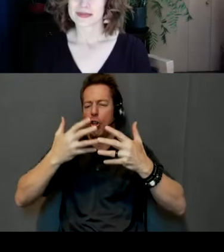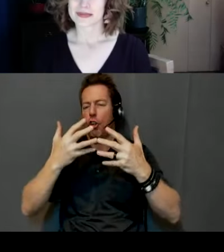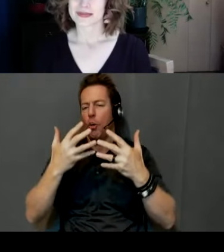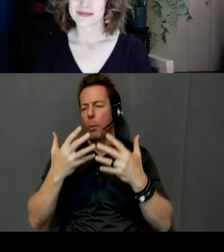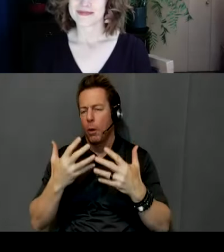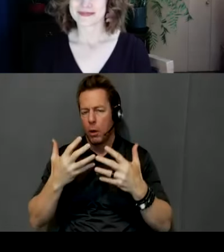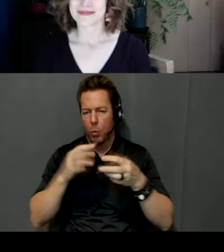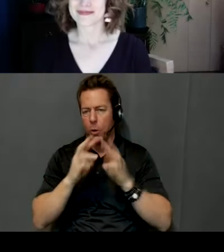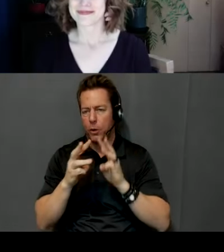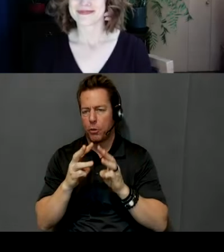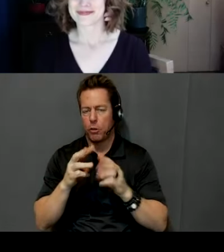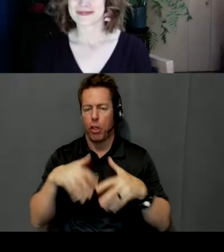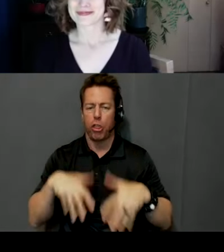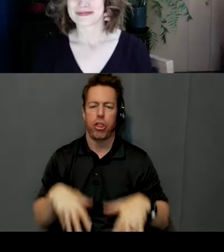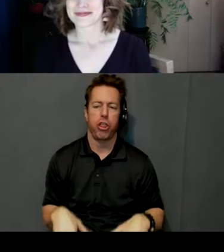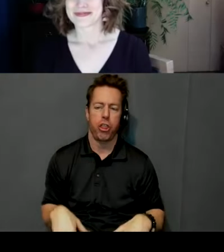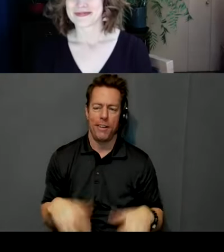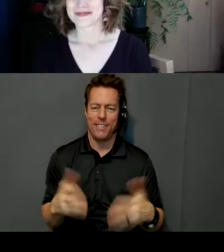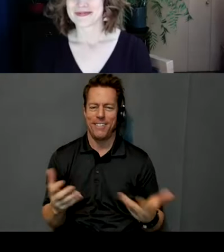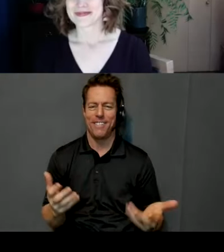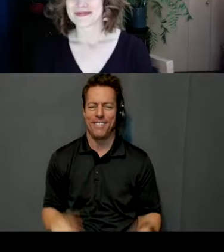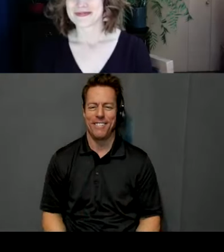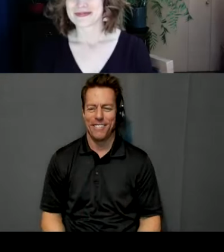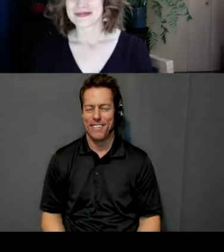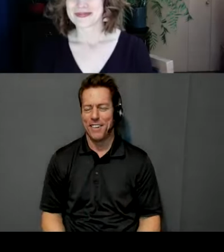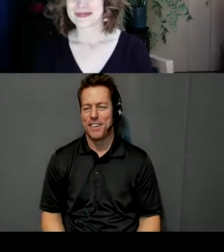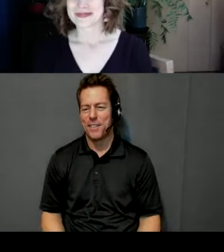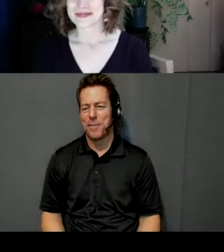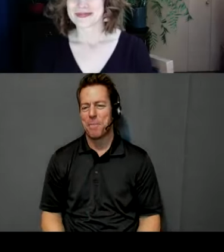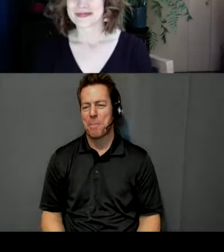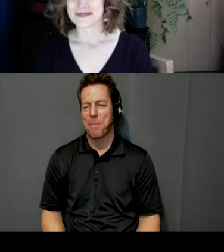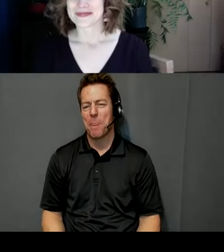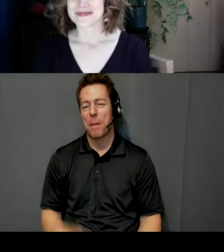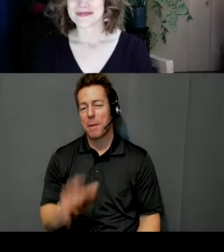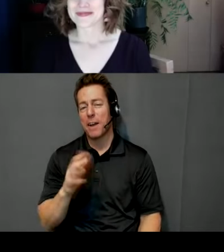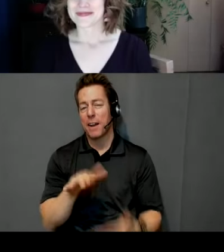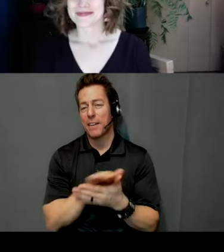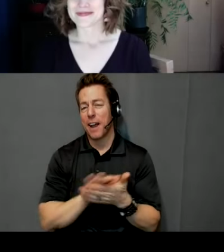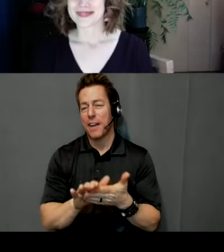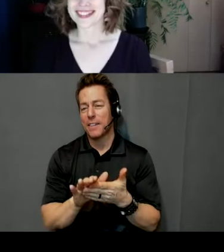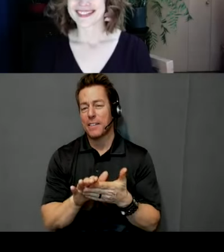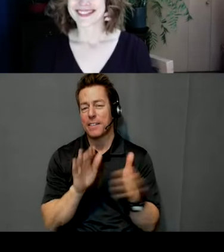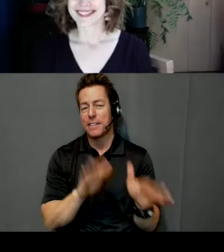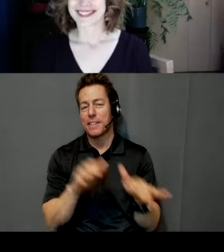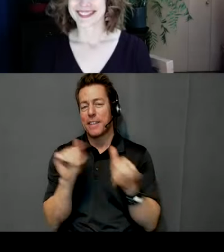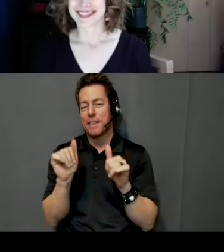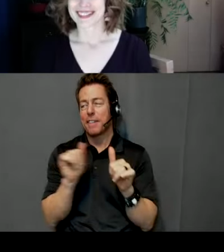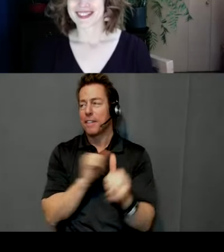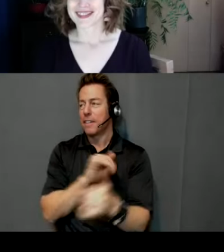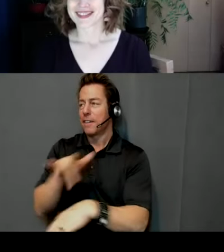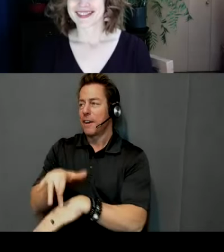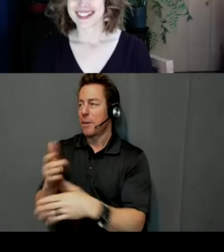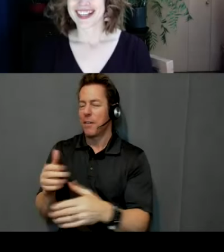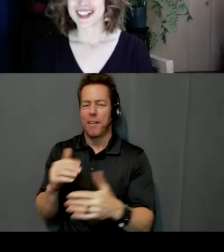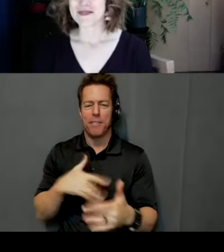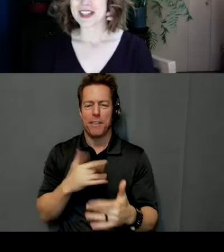of dreary. So it's been kind of nice to kind of hop away from it. I'm like, oh, it feels like spring